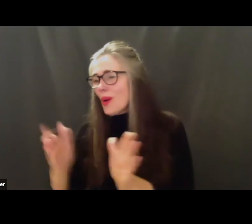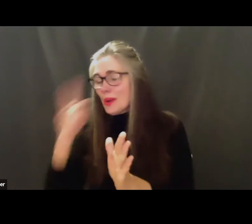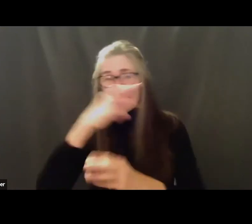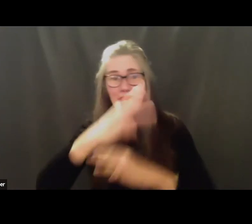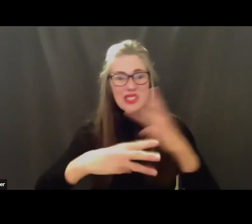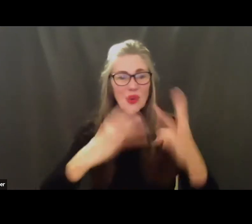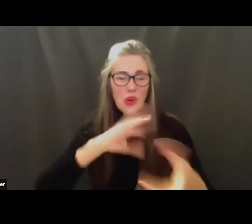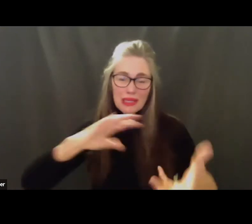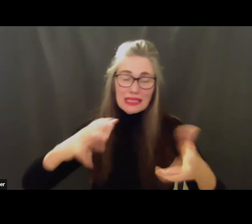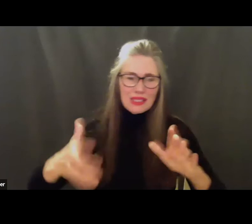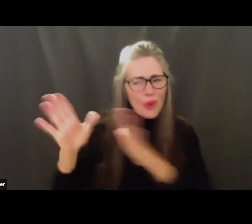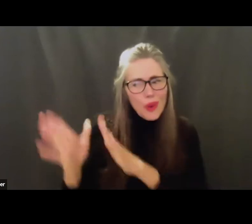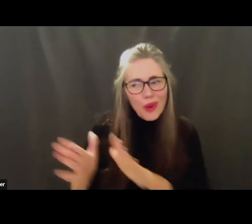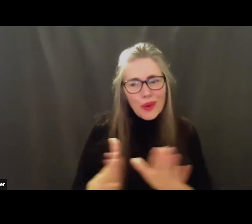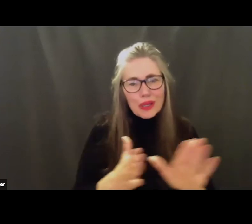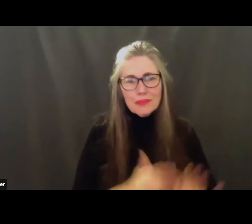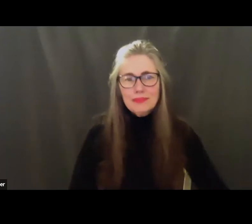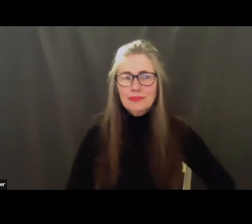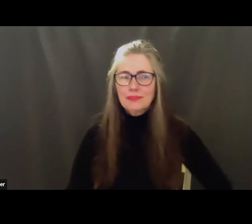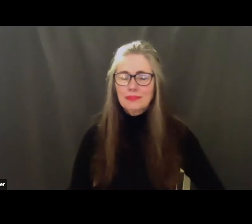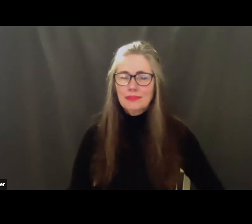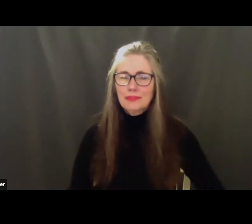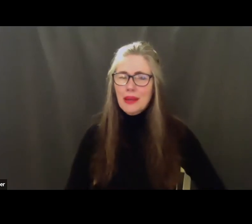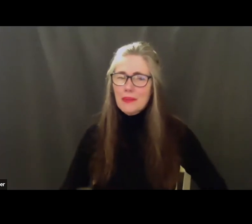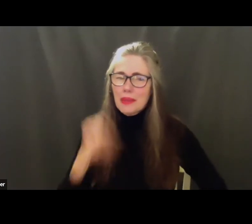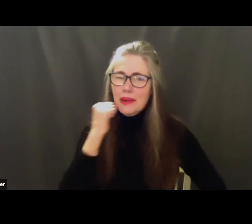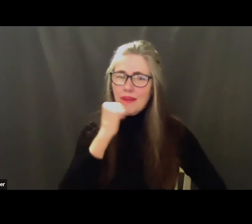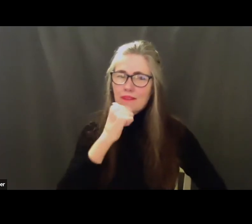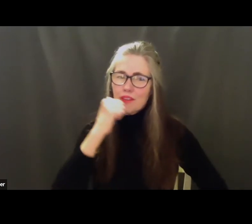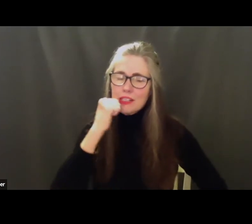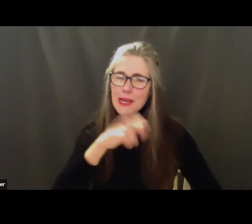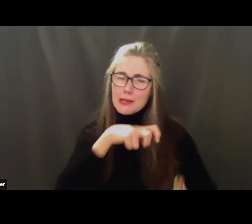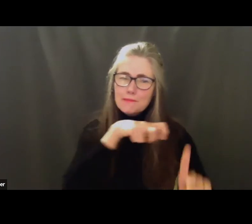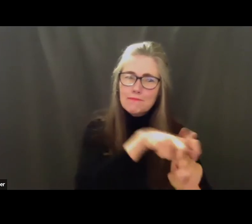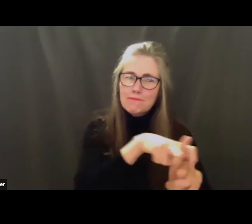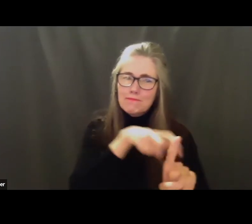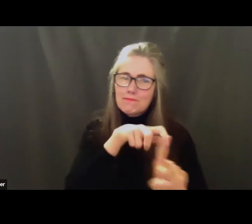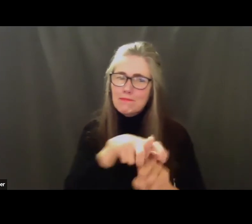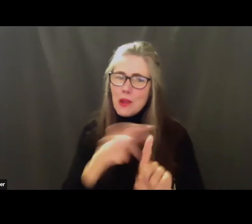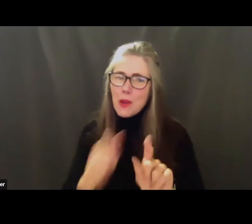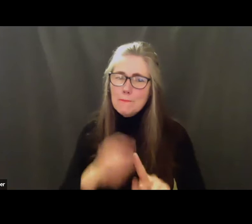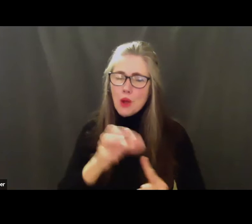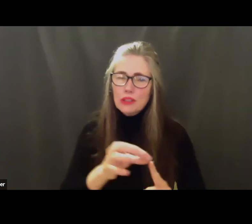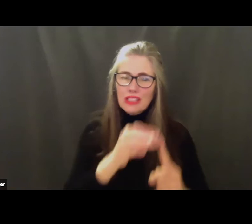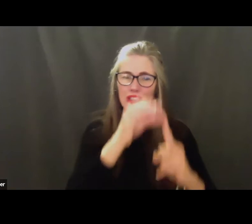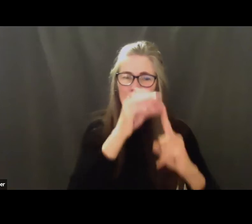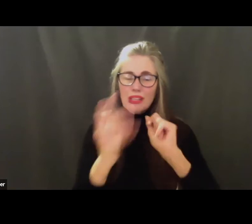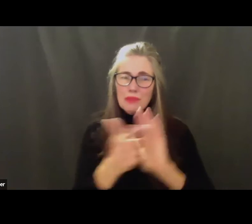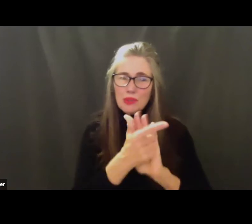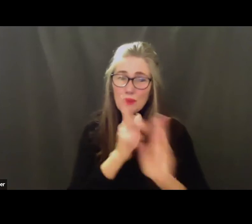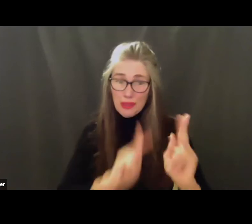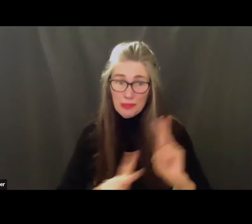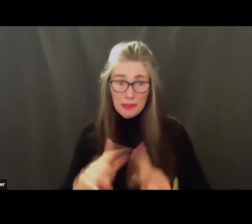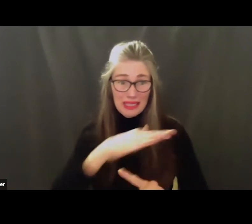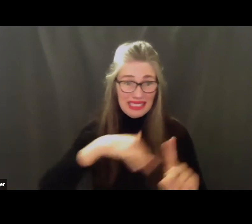after day, he courts the most extremist and criminal elements in society, and many of them come